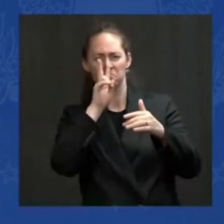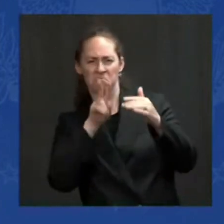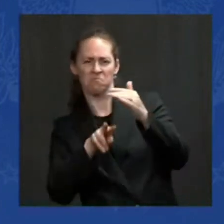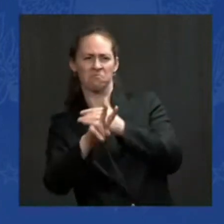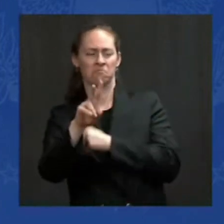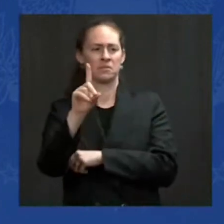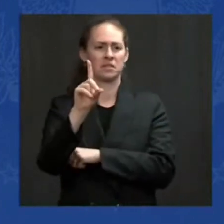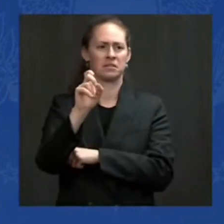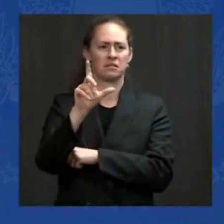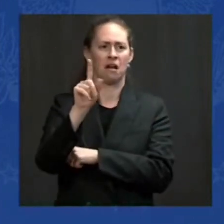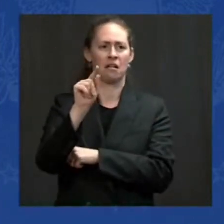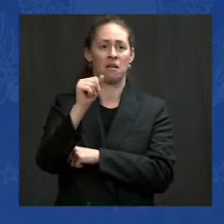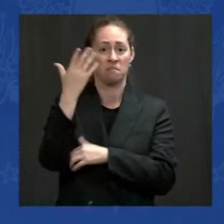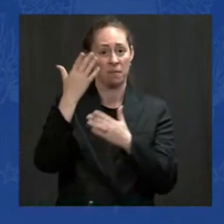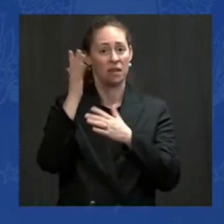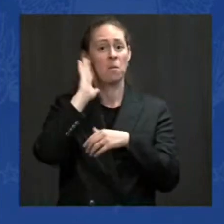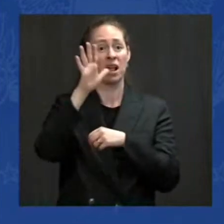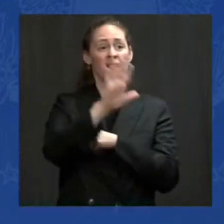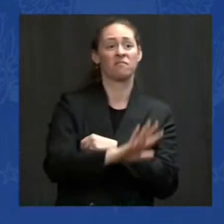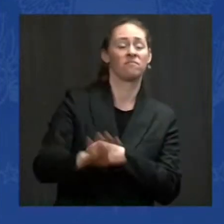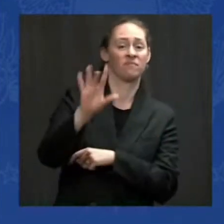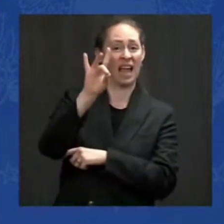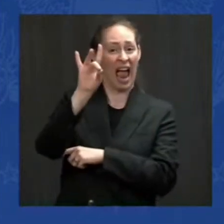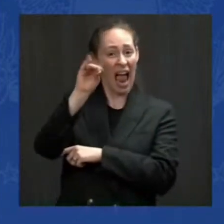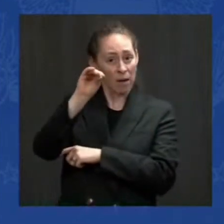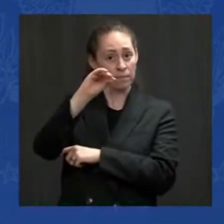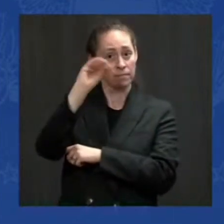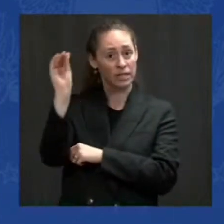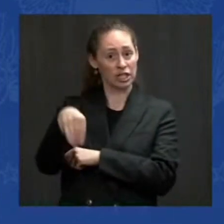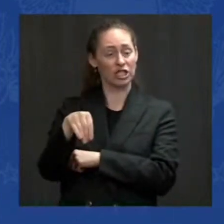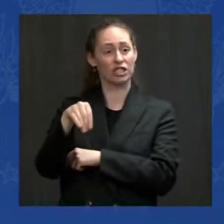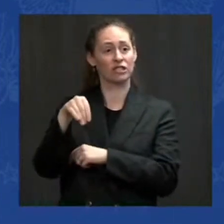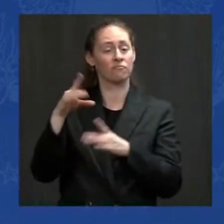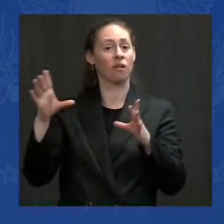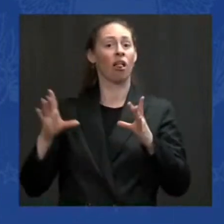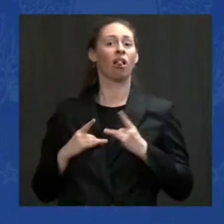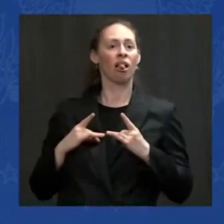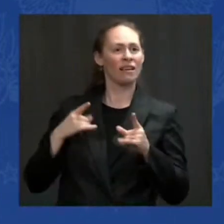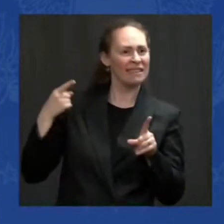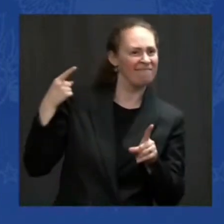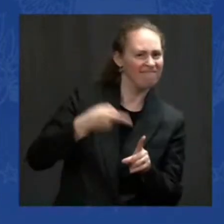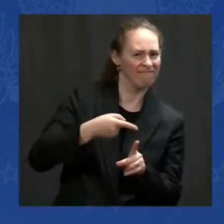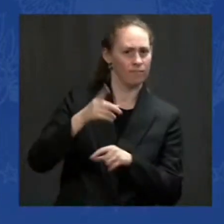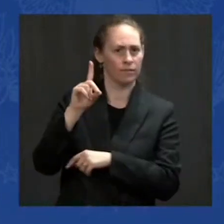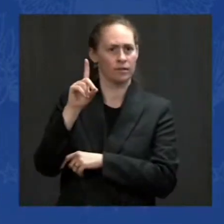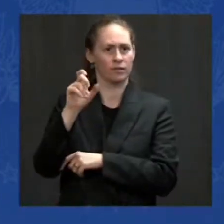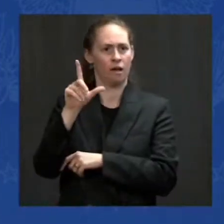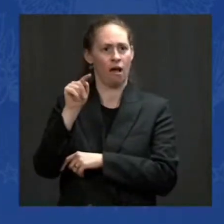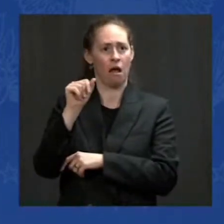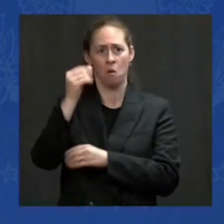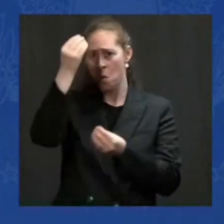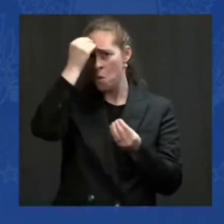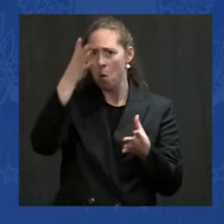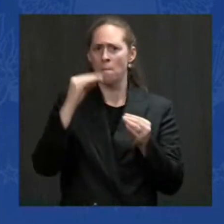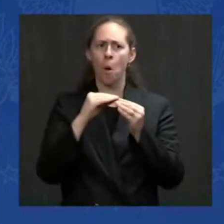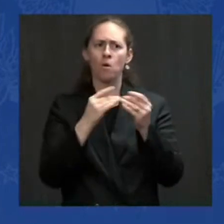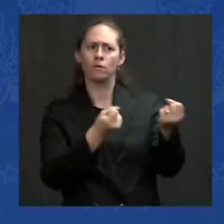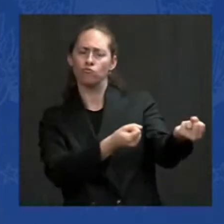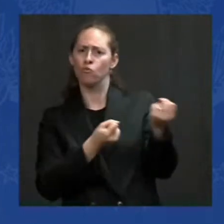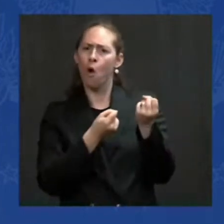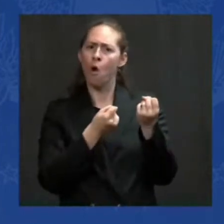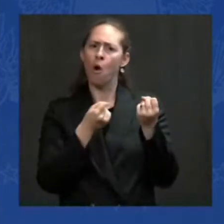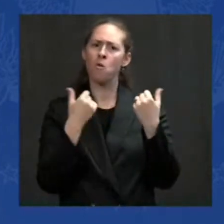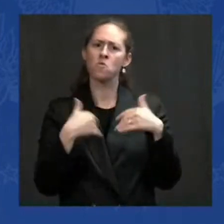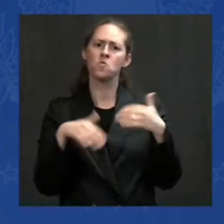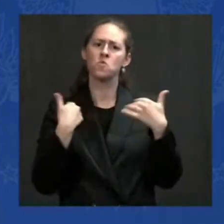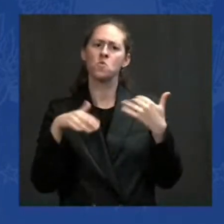approximately 80% of cases. Although we expected the Delta variant to become the dominant strain in the United States, this